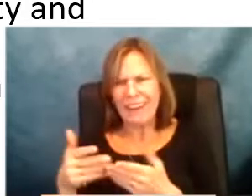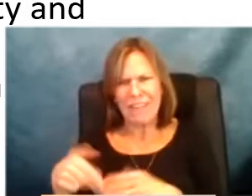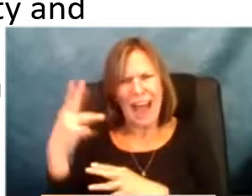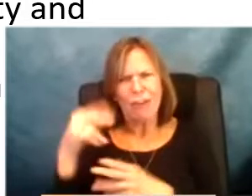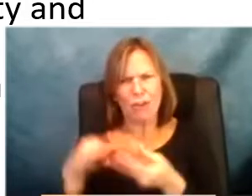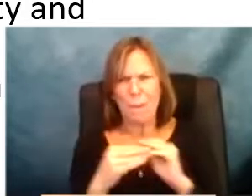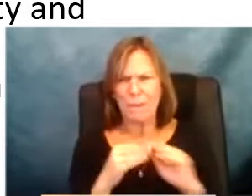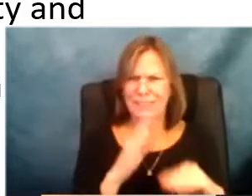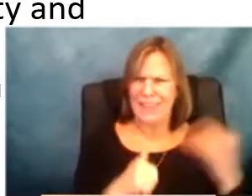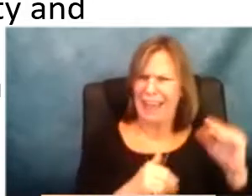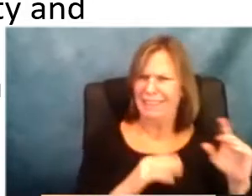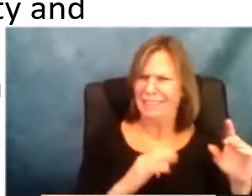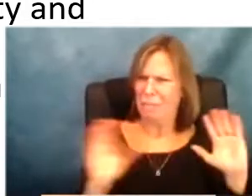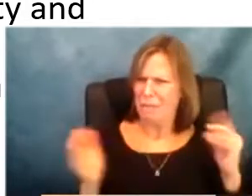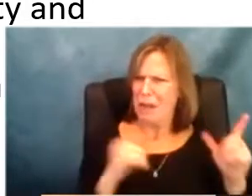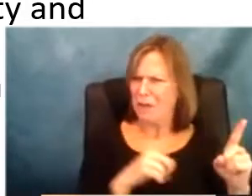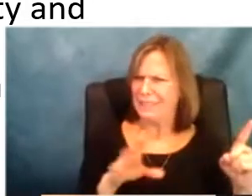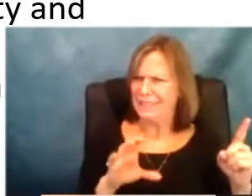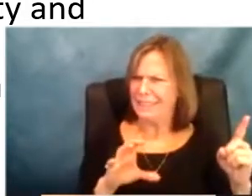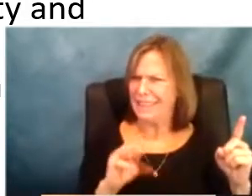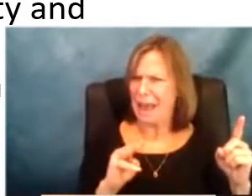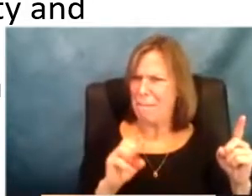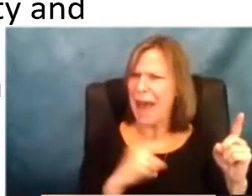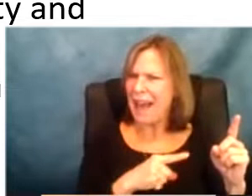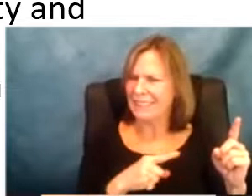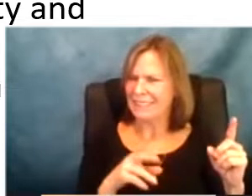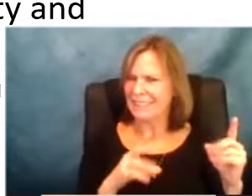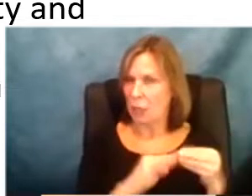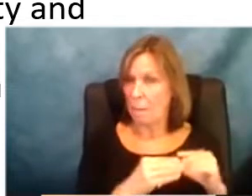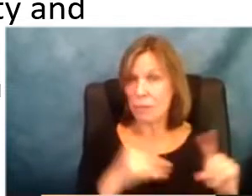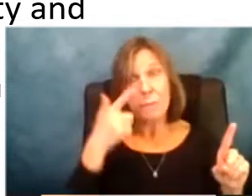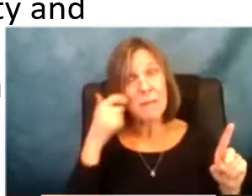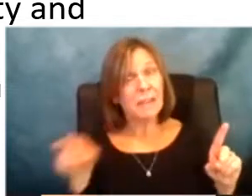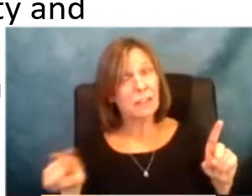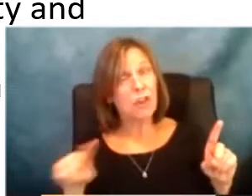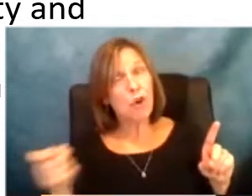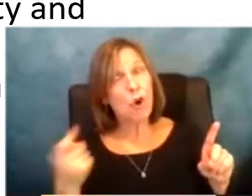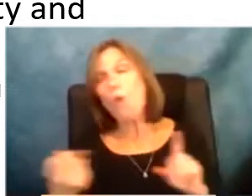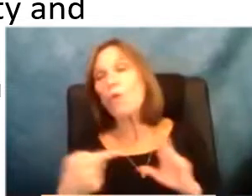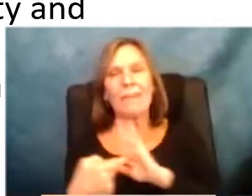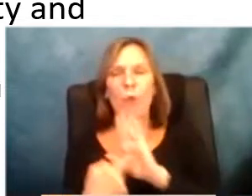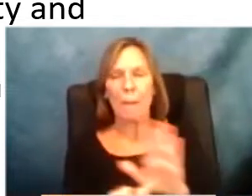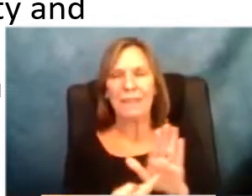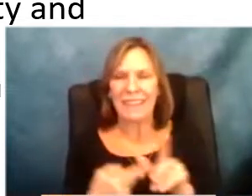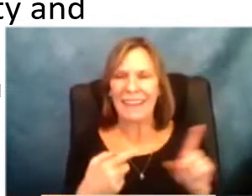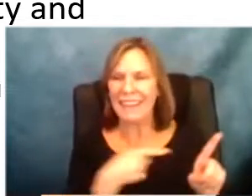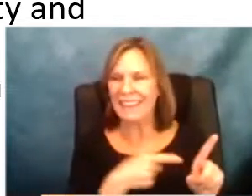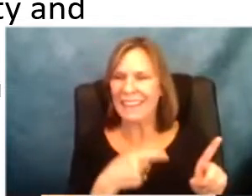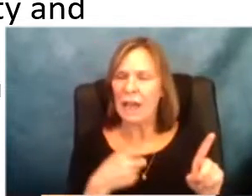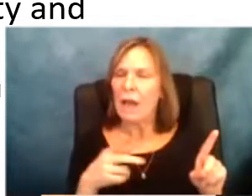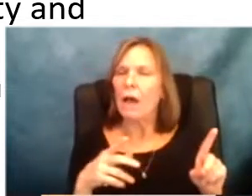data. And that's mostly because this is only representing facilities that accept Medicare,